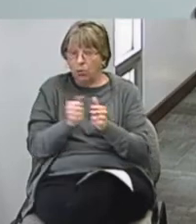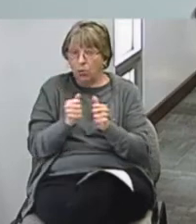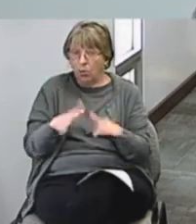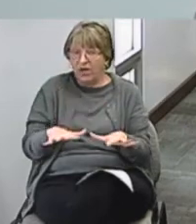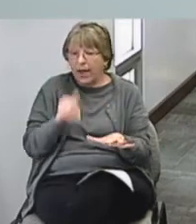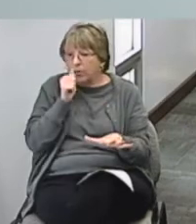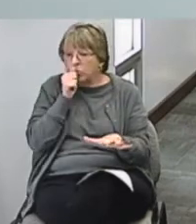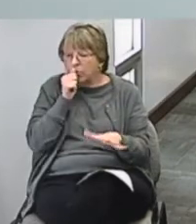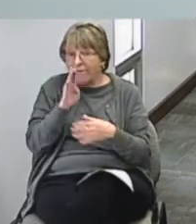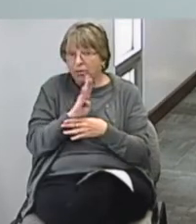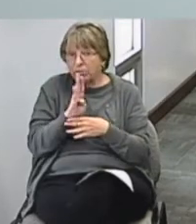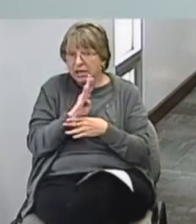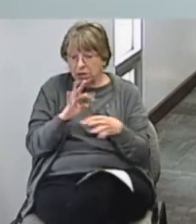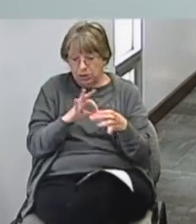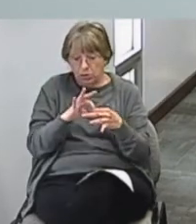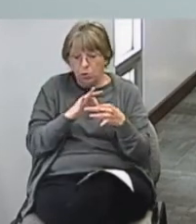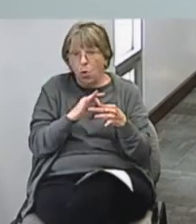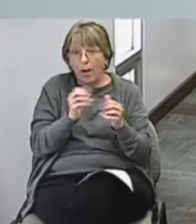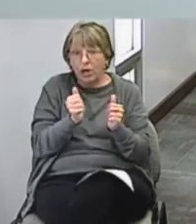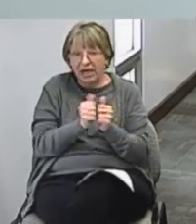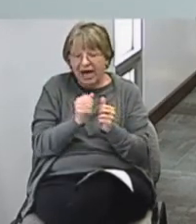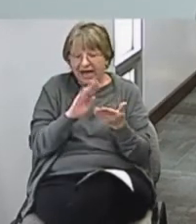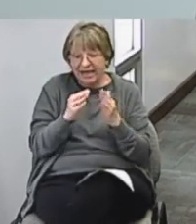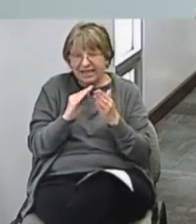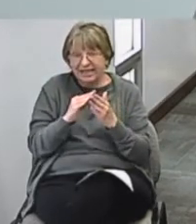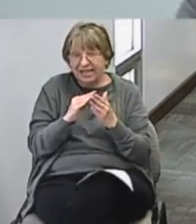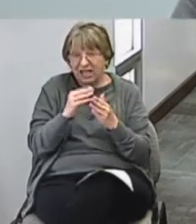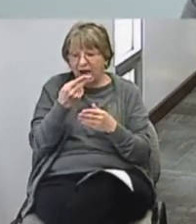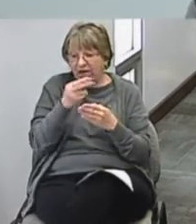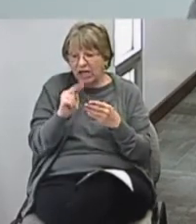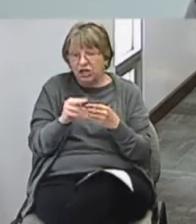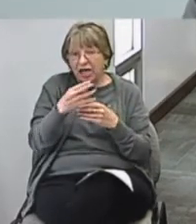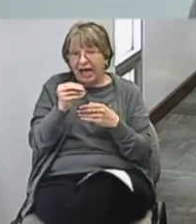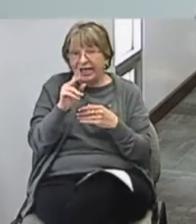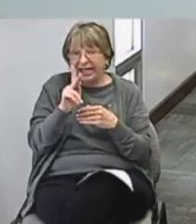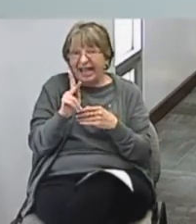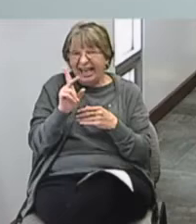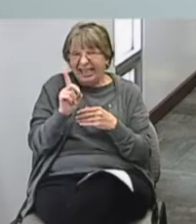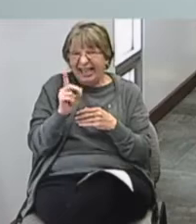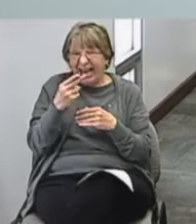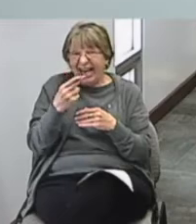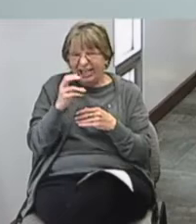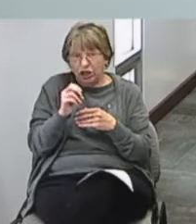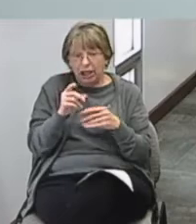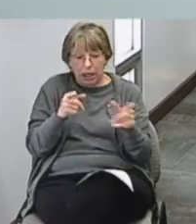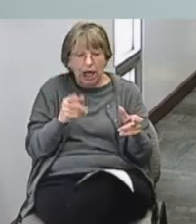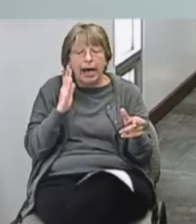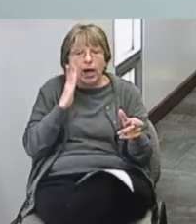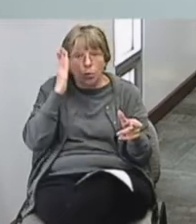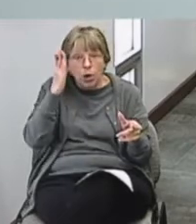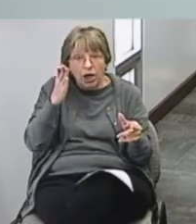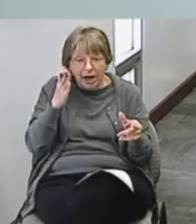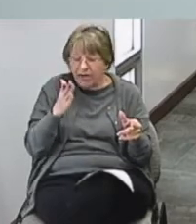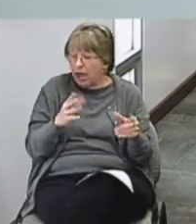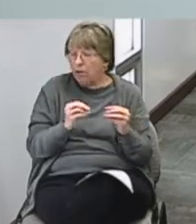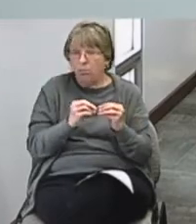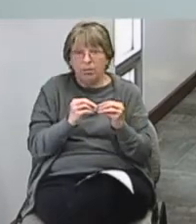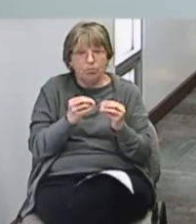private businesses in the city of Hutchinson and KDHE, that's what it would have become. And it'd been far more expensive and far